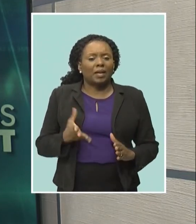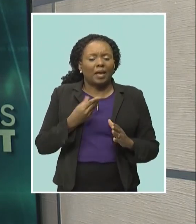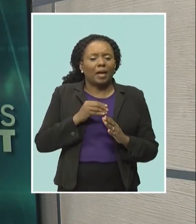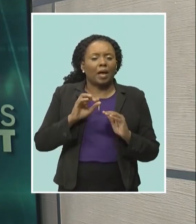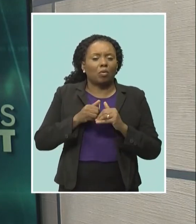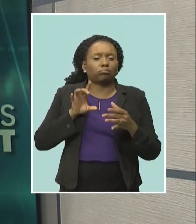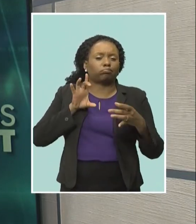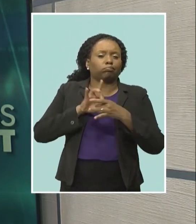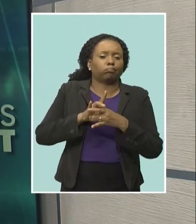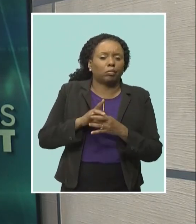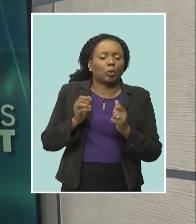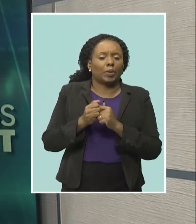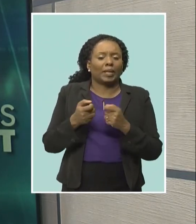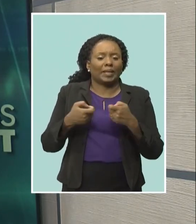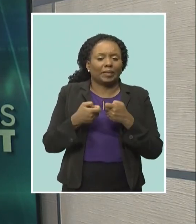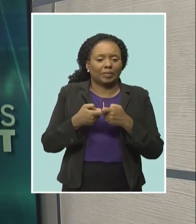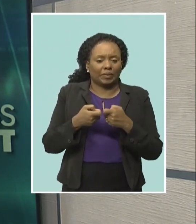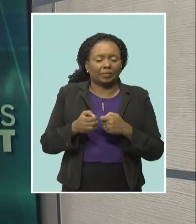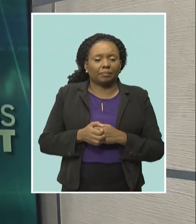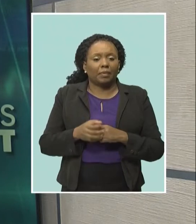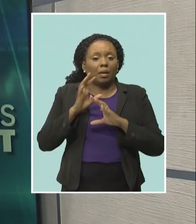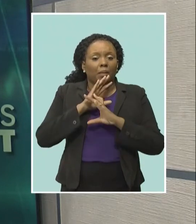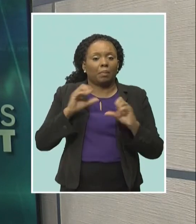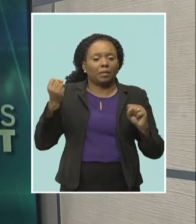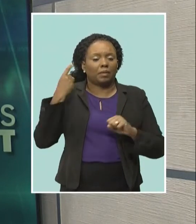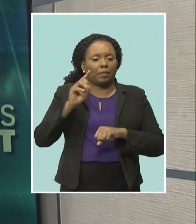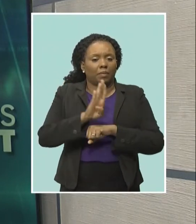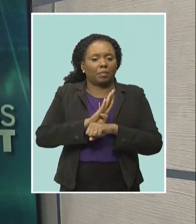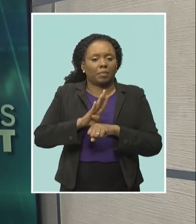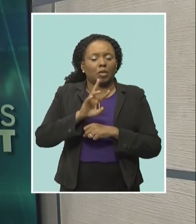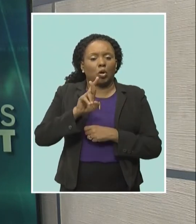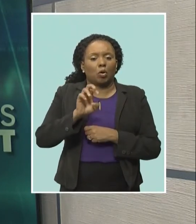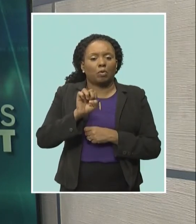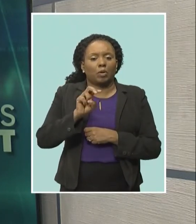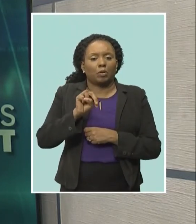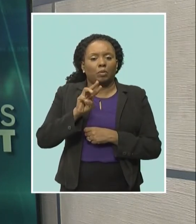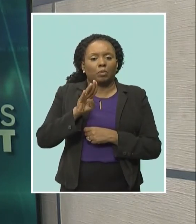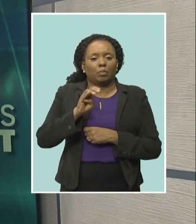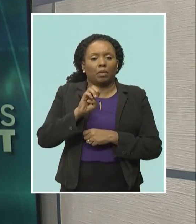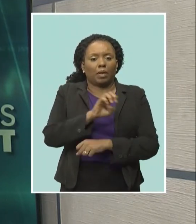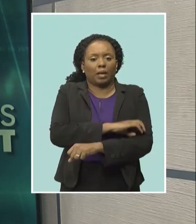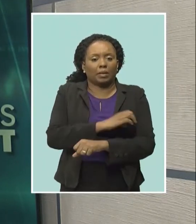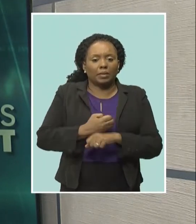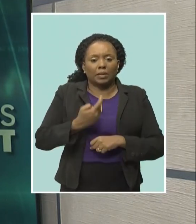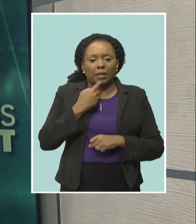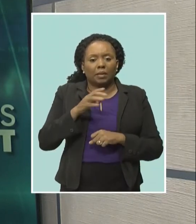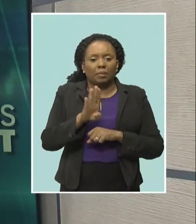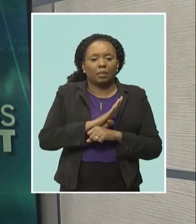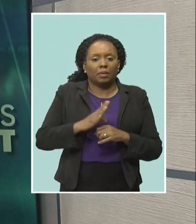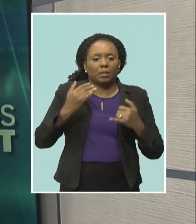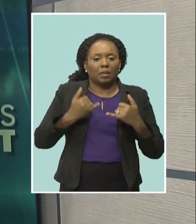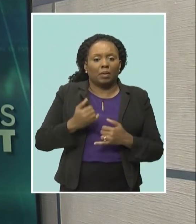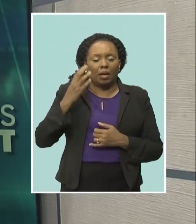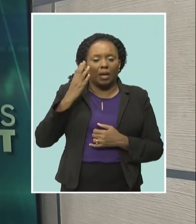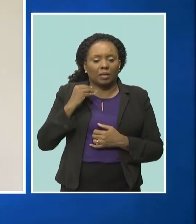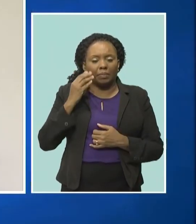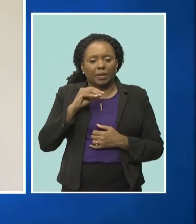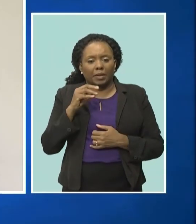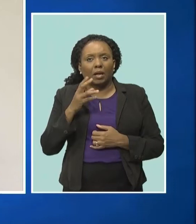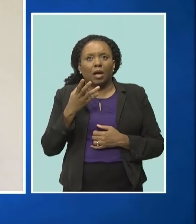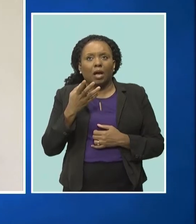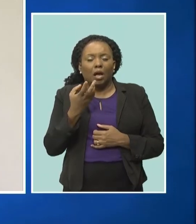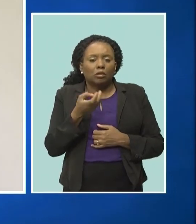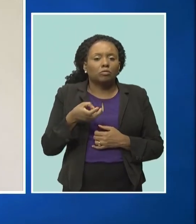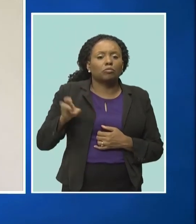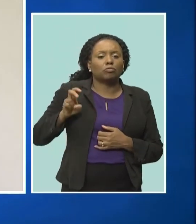President of the Barbados Renewable Energy Association, Robert Goodridge. He says Barbados is going through a transition process. A year